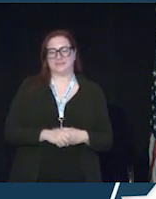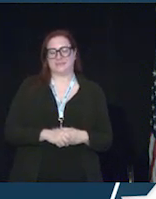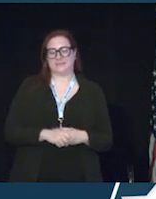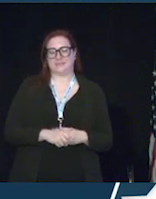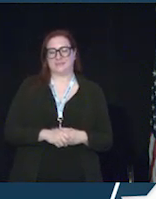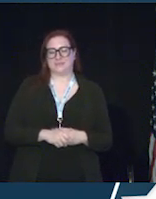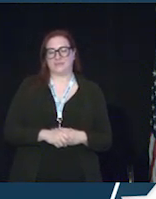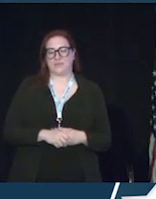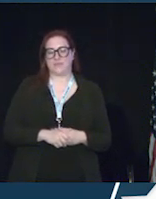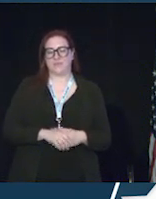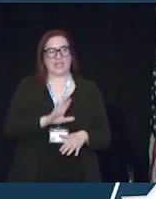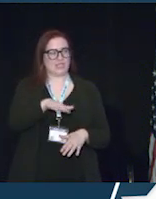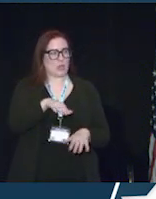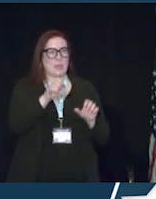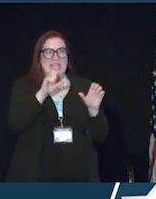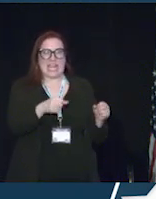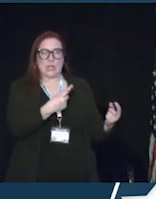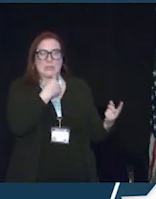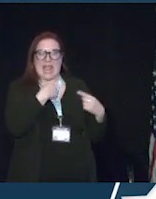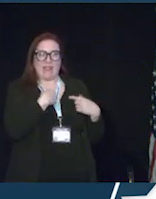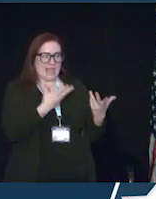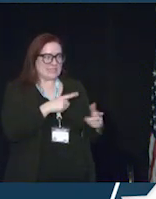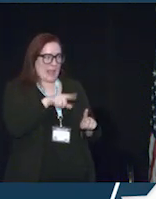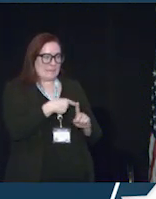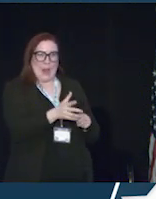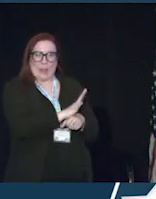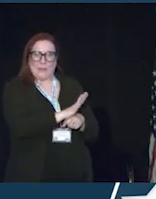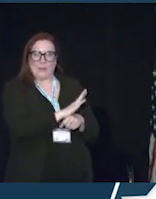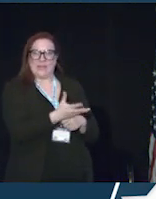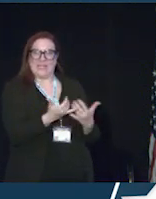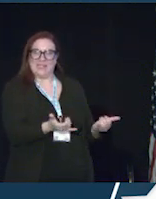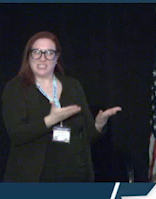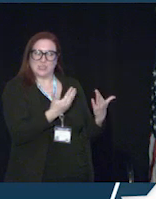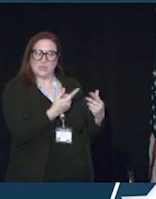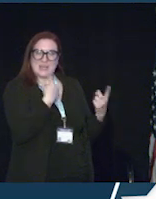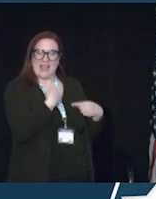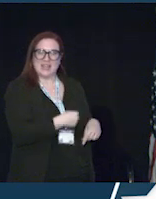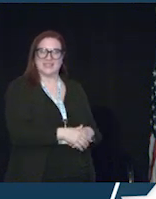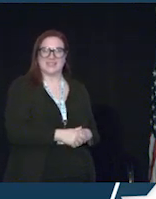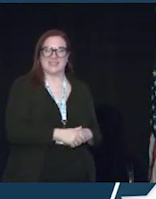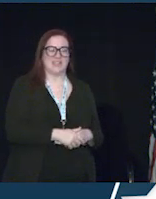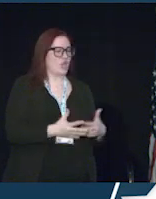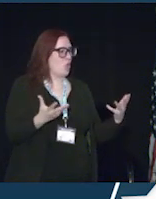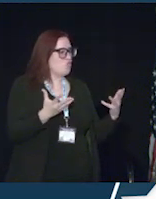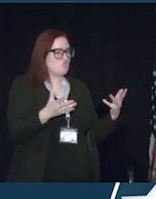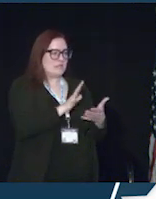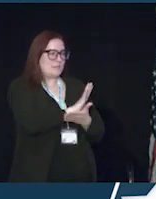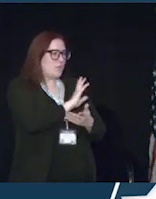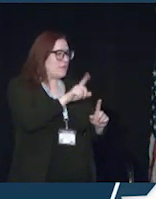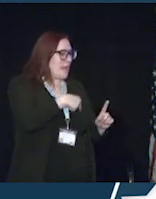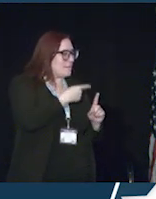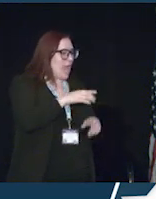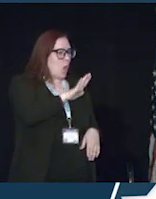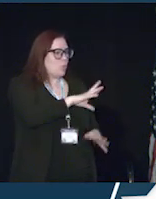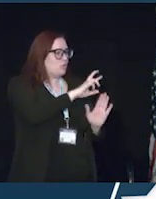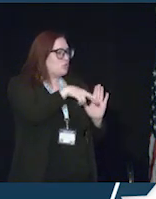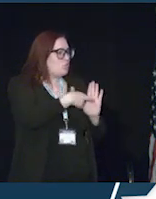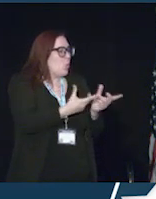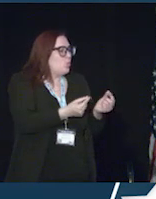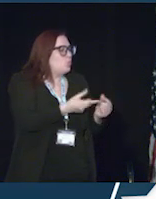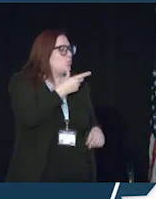What can you tell us about the film that you're about to be in? What is it about, and what is your